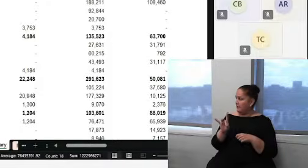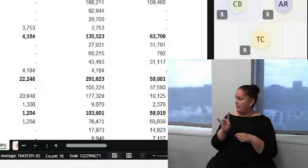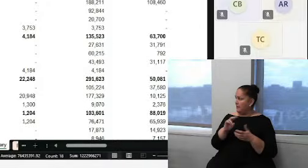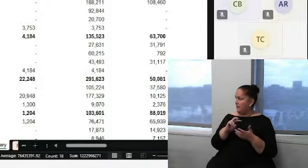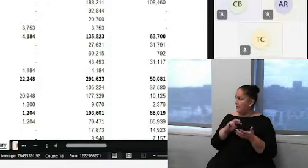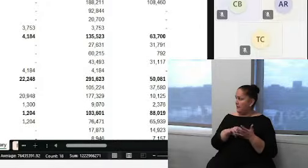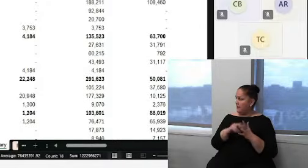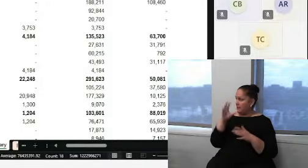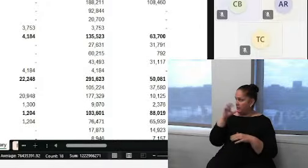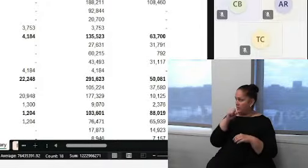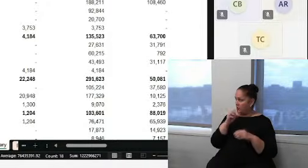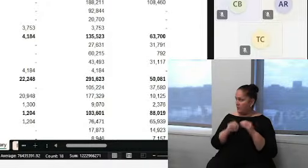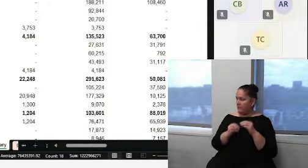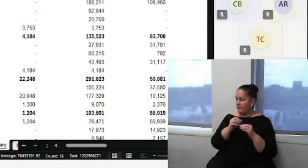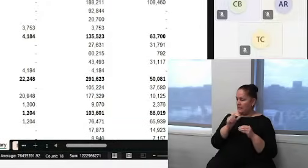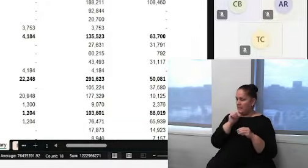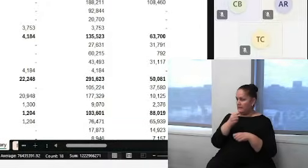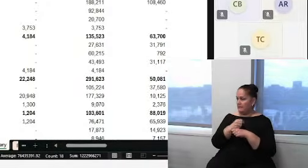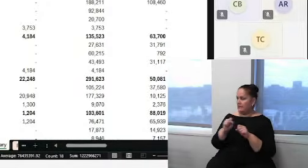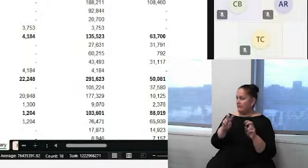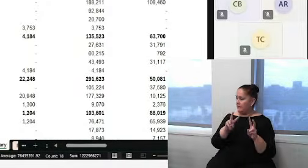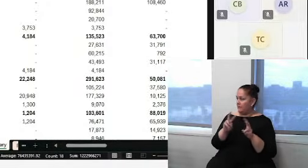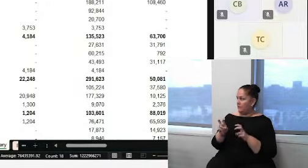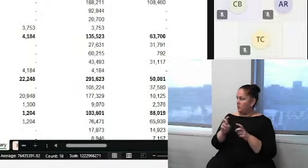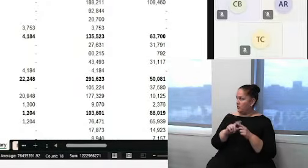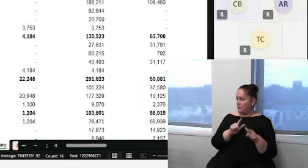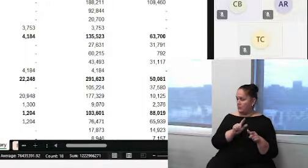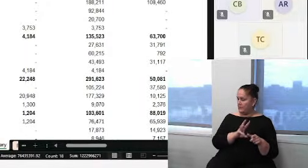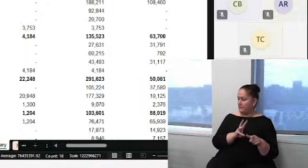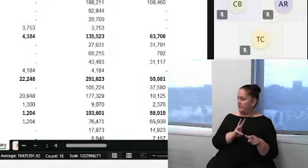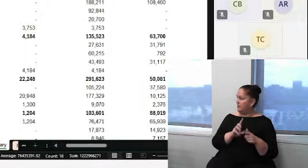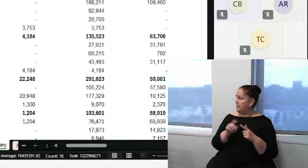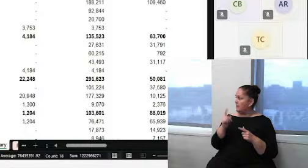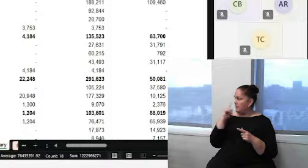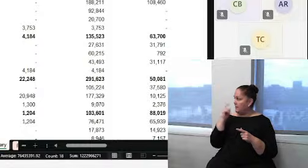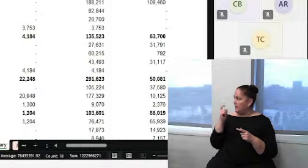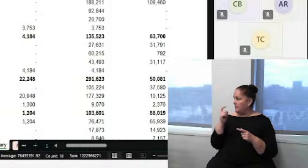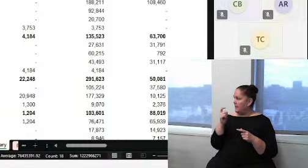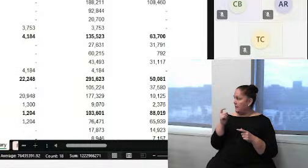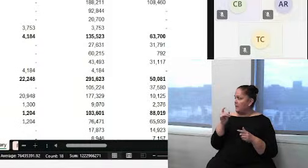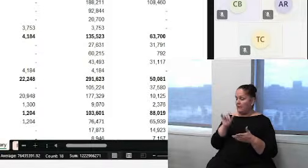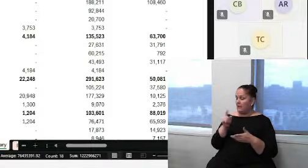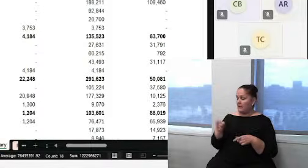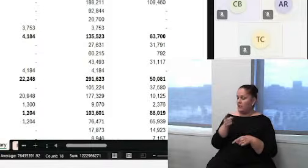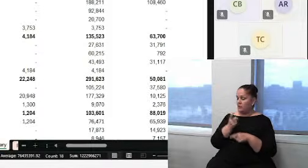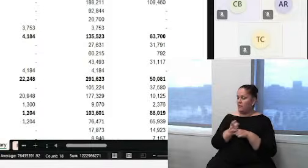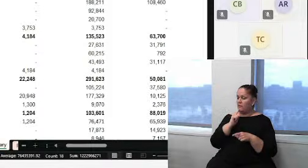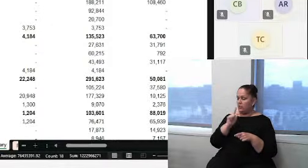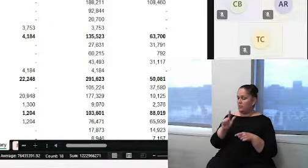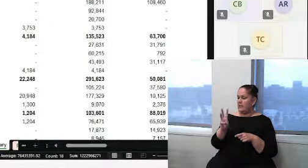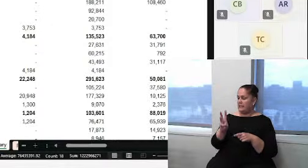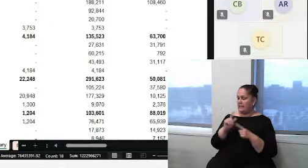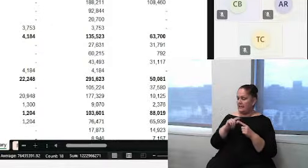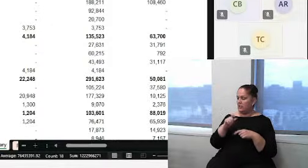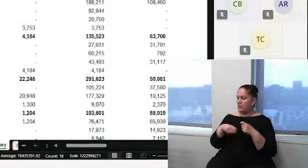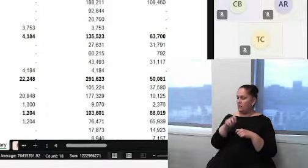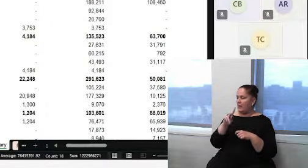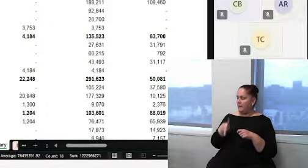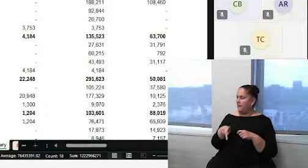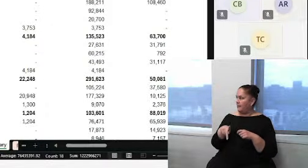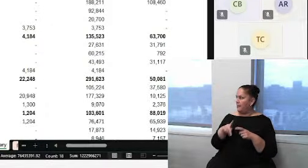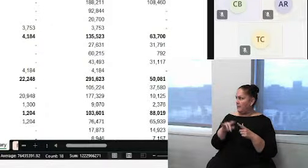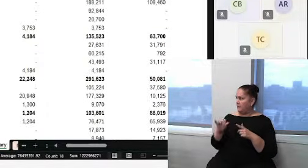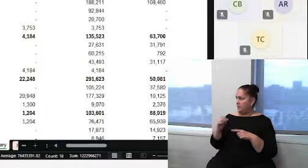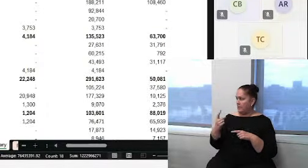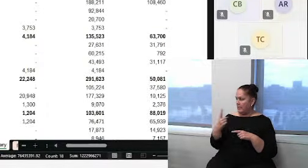28, then presumably that means you're not fixing those unsafe issues in fiscal year 26, right? Because that is correct. For 26, there is